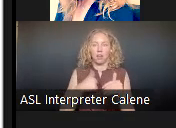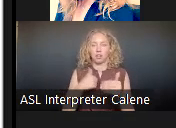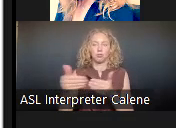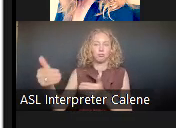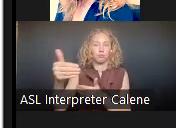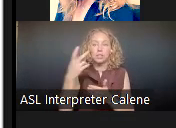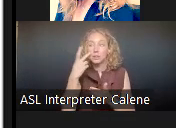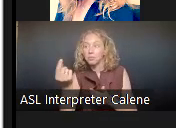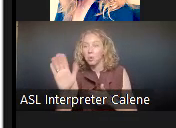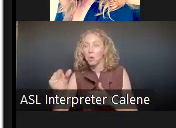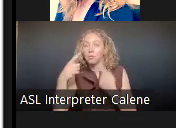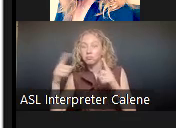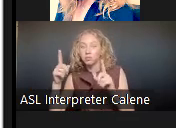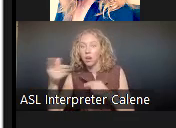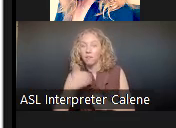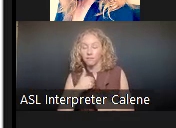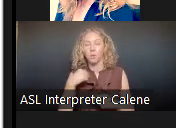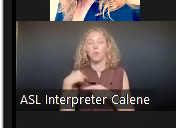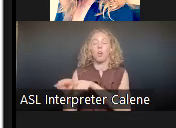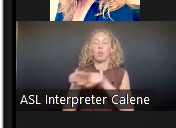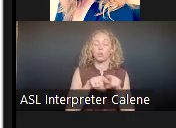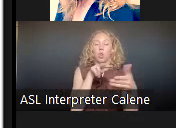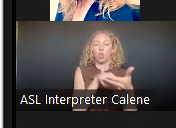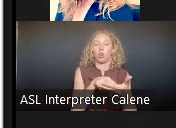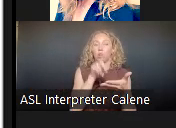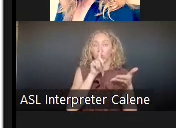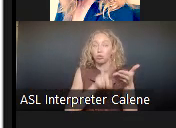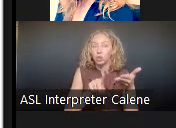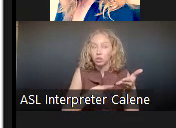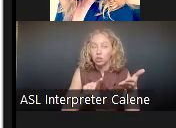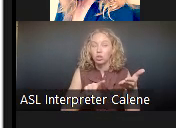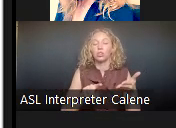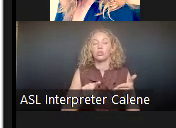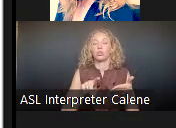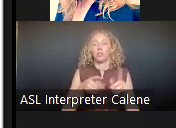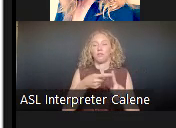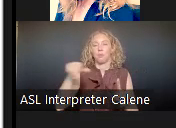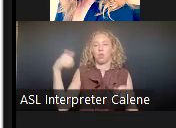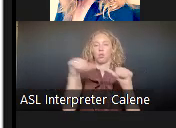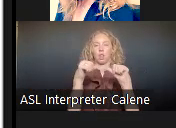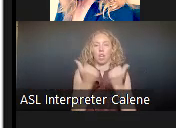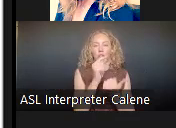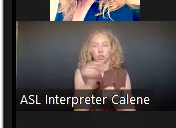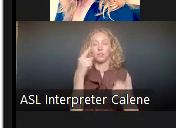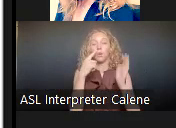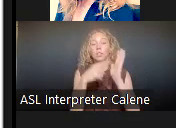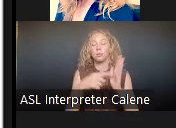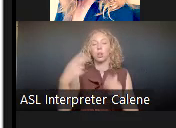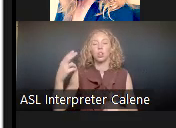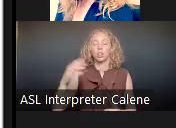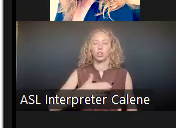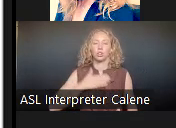what worked for them. We also looked at research conducted by other agencies like the Joyful Heart